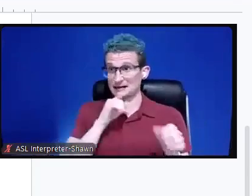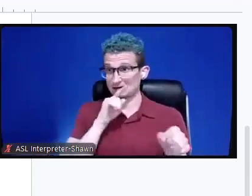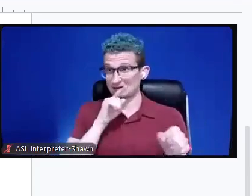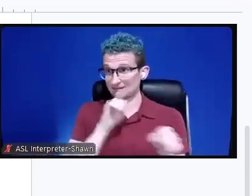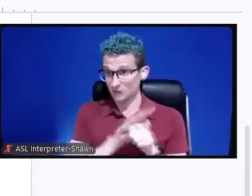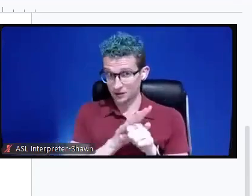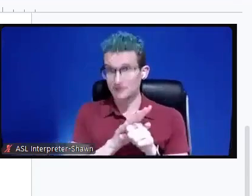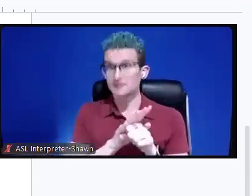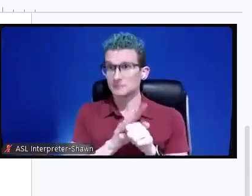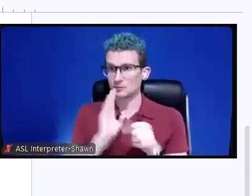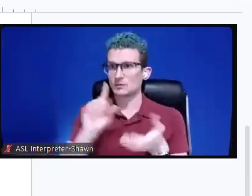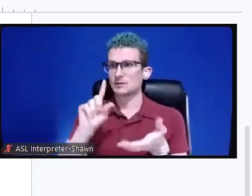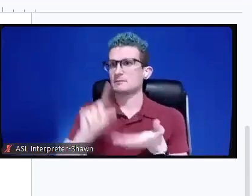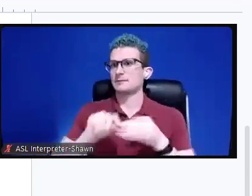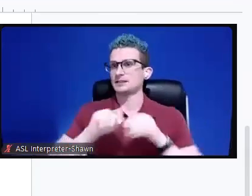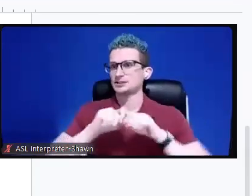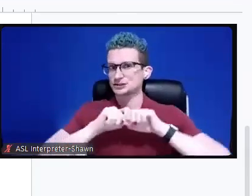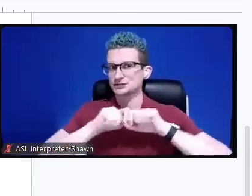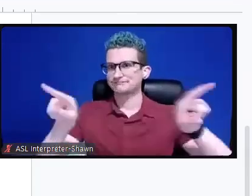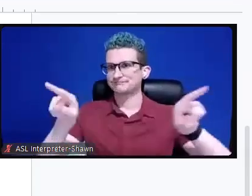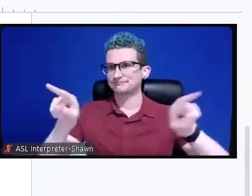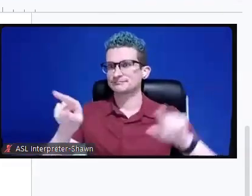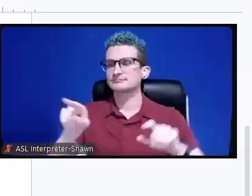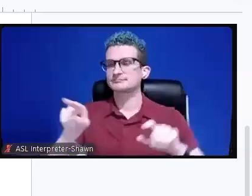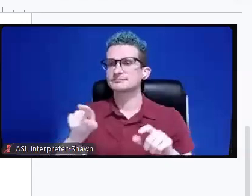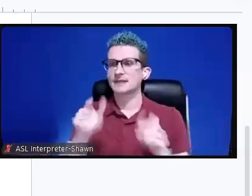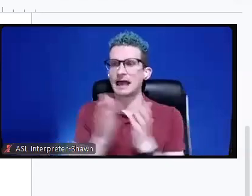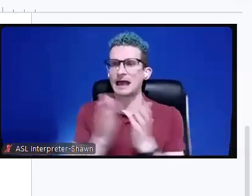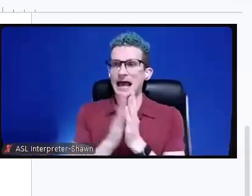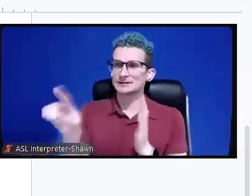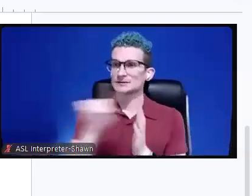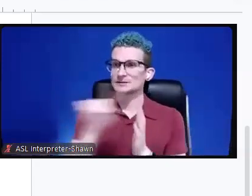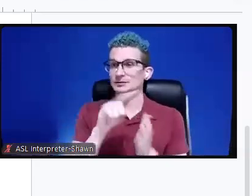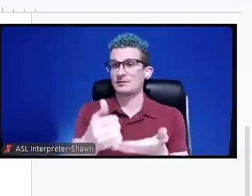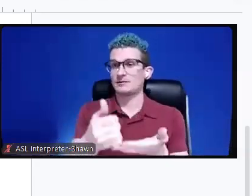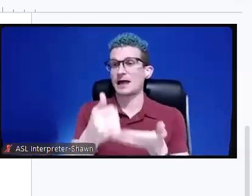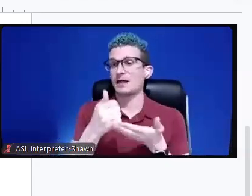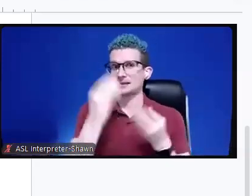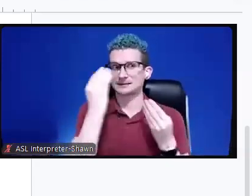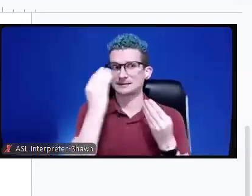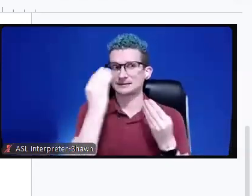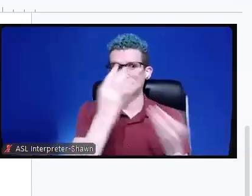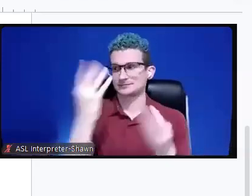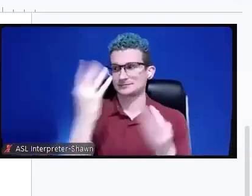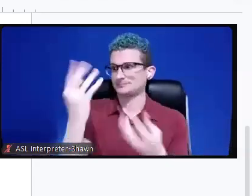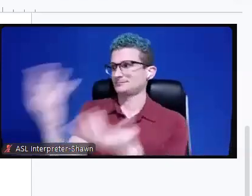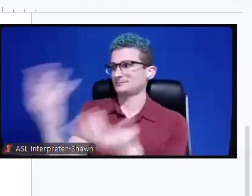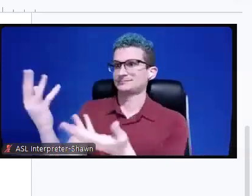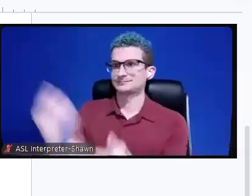share them everywhere and ask you all to help us spread the word as well.